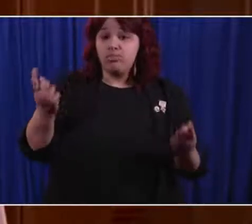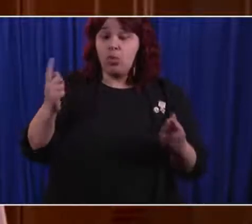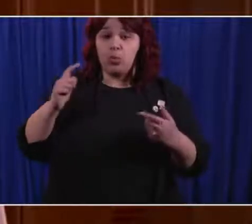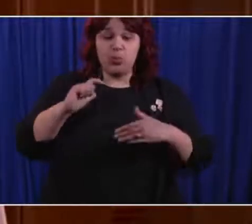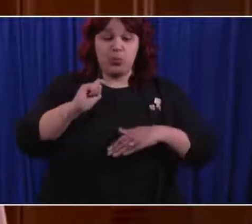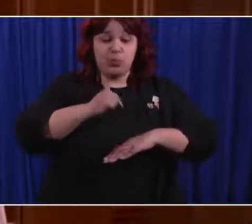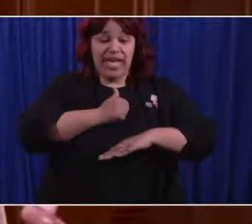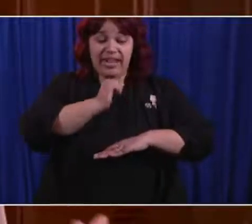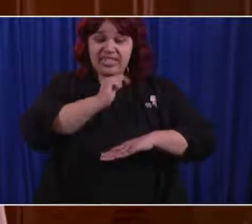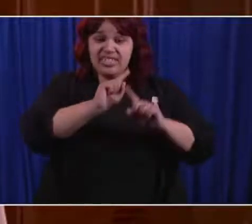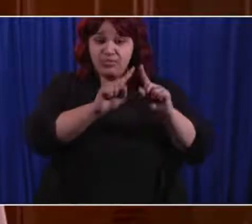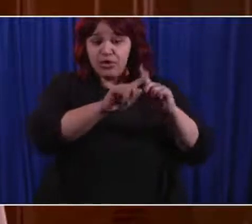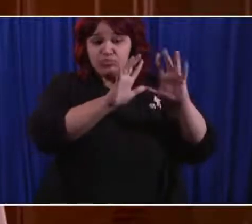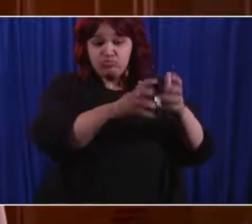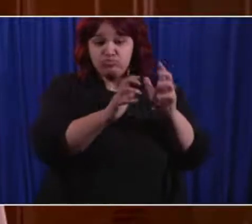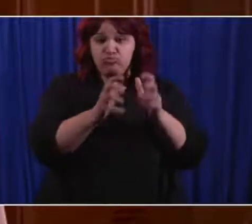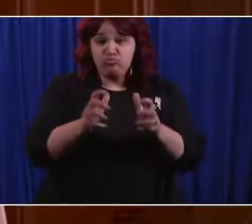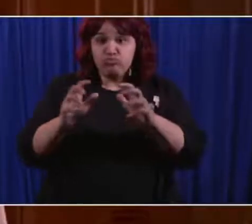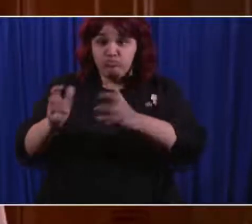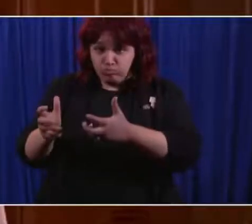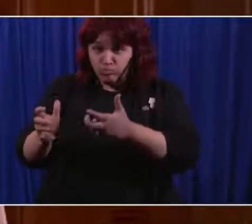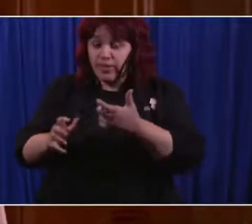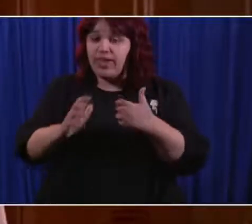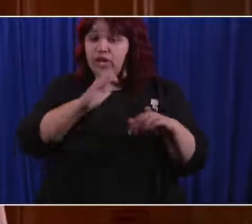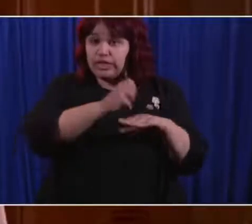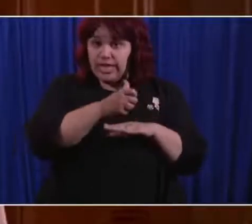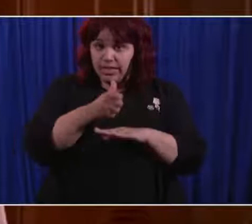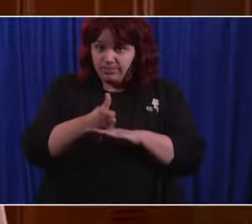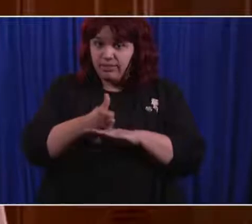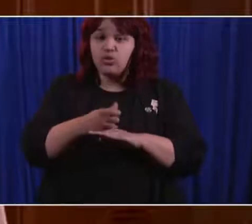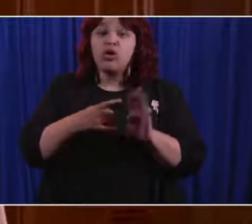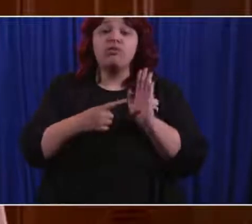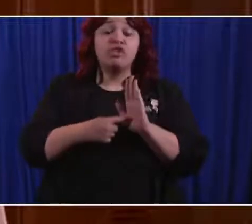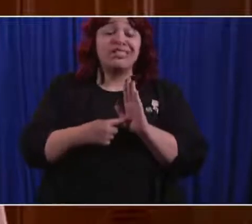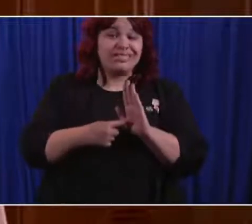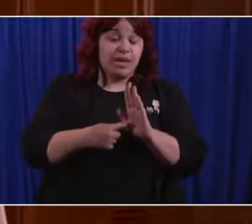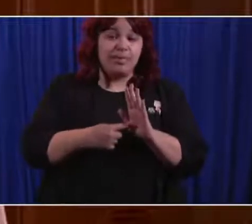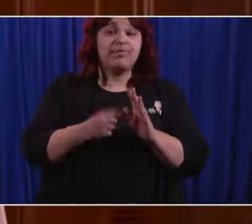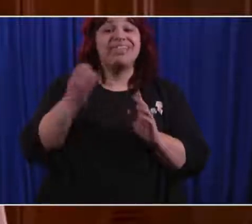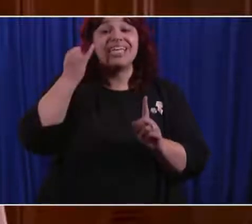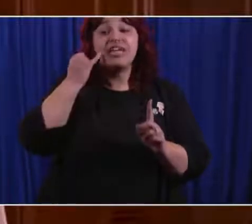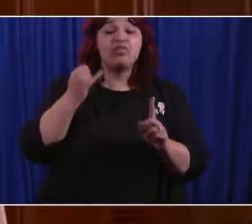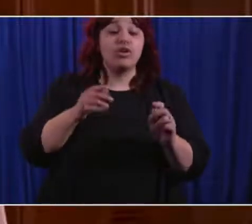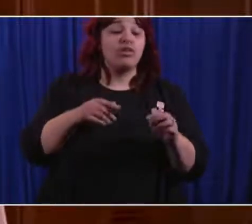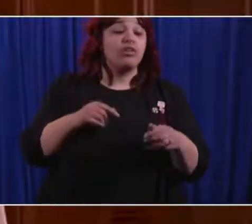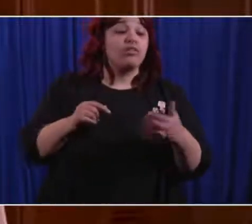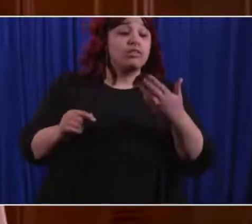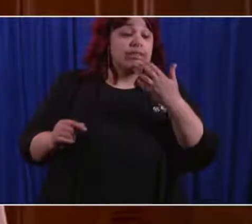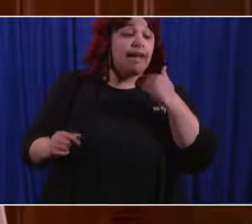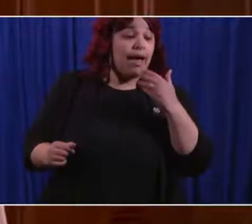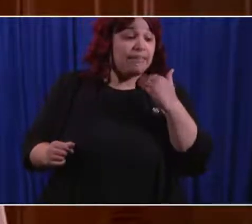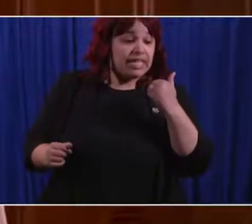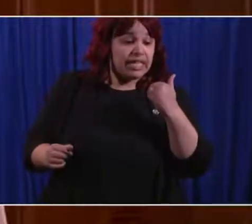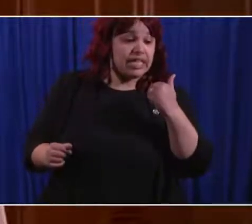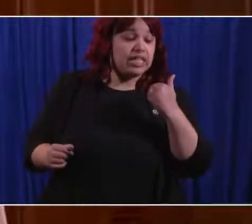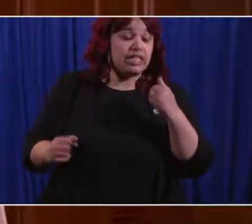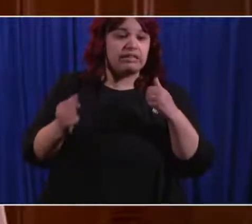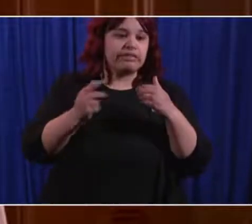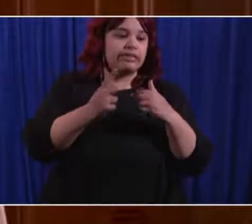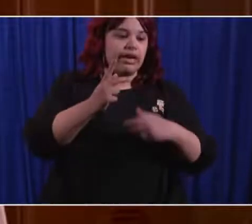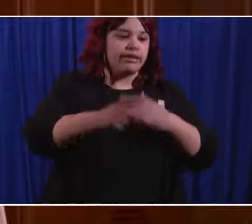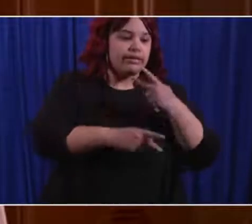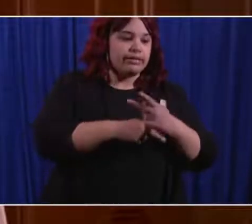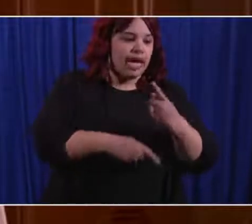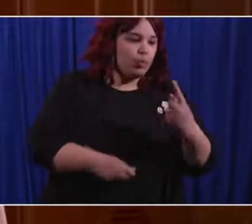diabetic, then the people in the prison who have diabetes were vaccinated. When we started at